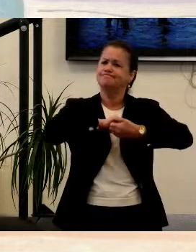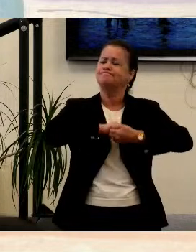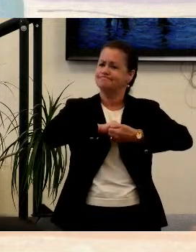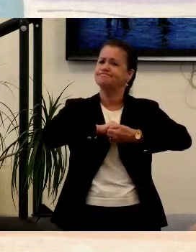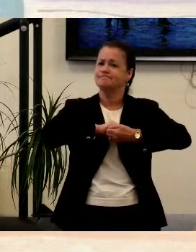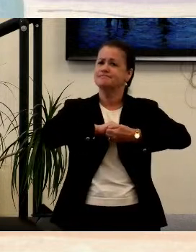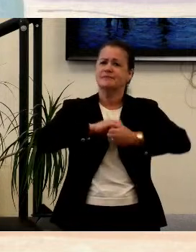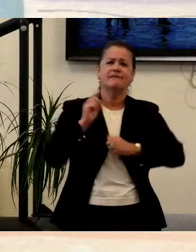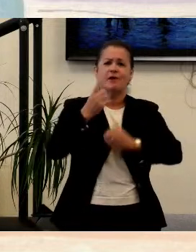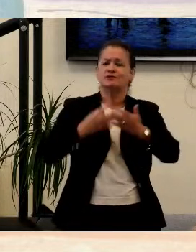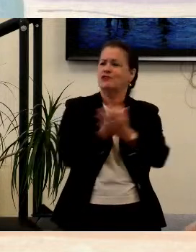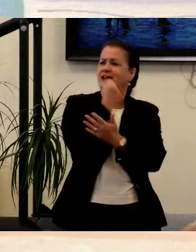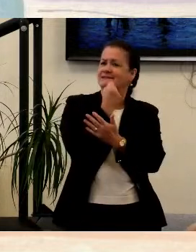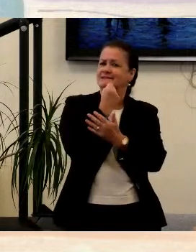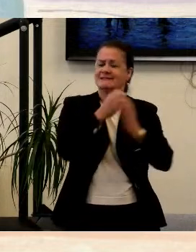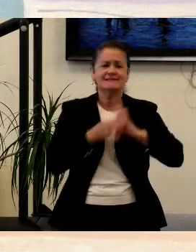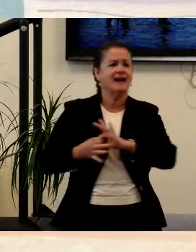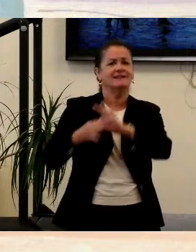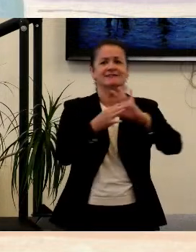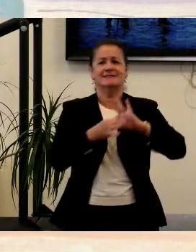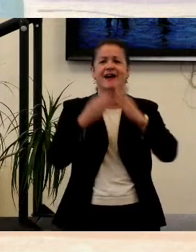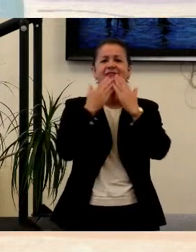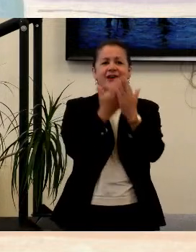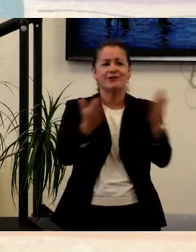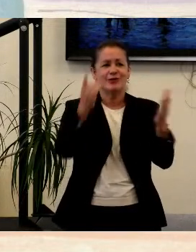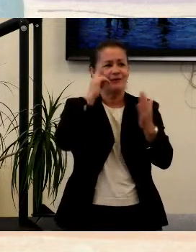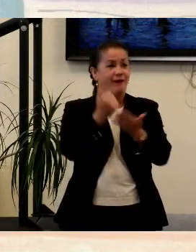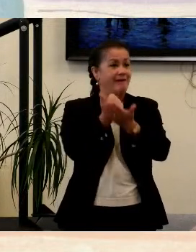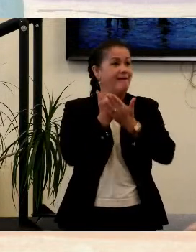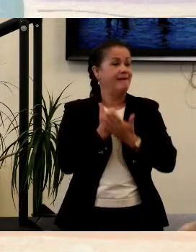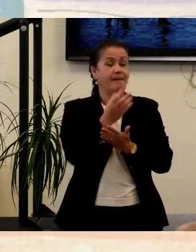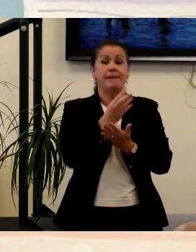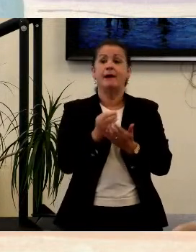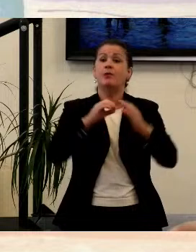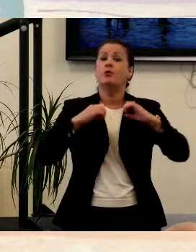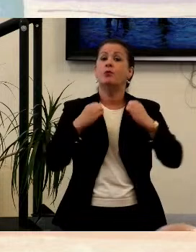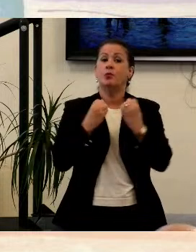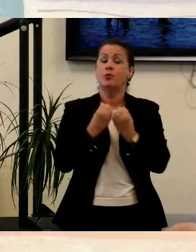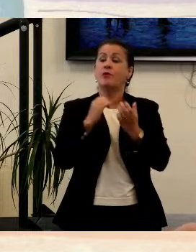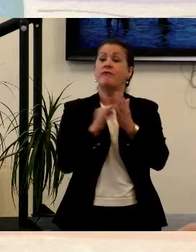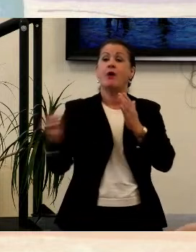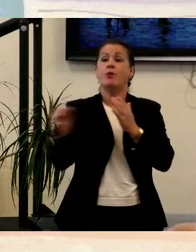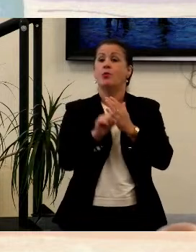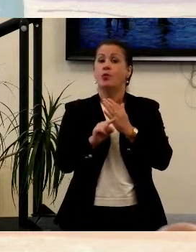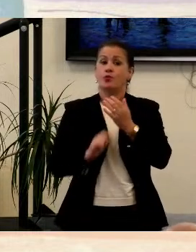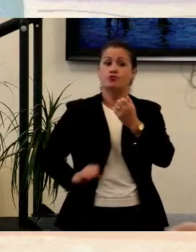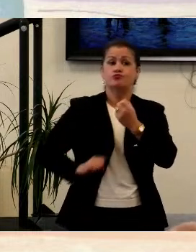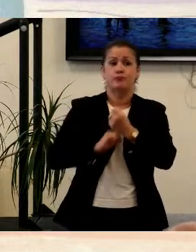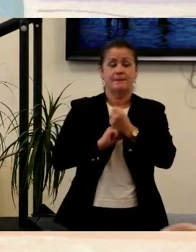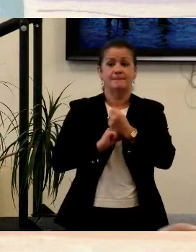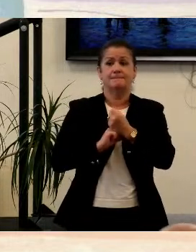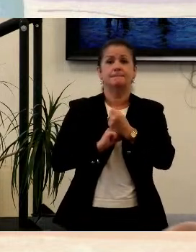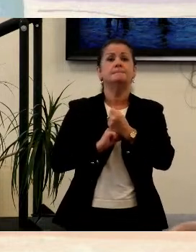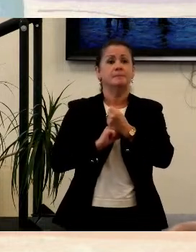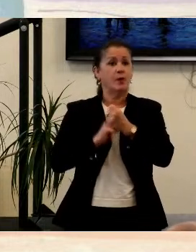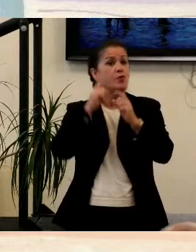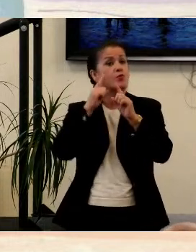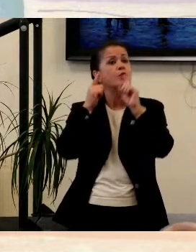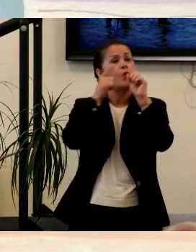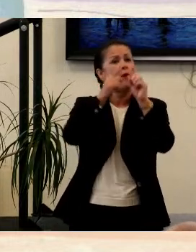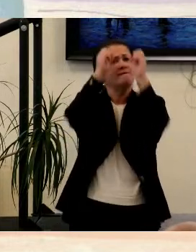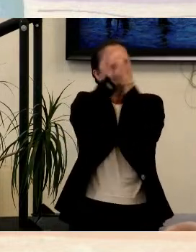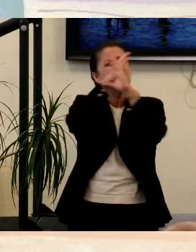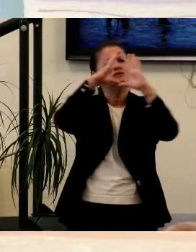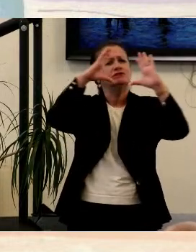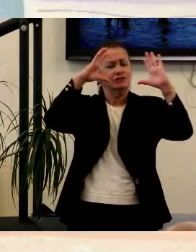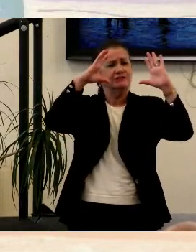Delaware. Thank you, friends, for how each of you and the organizations you represent has supported the goals and vision of